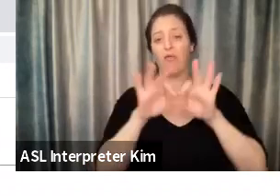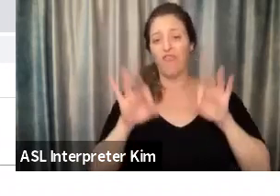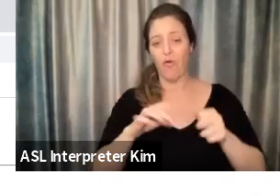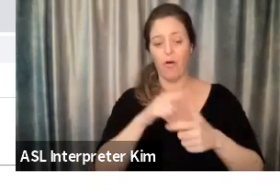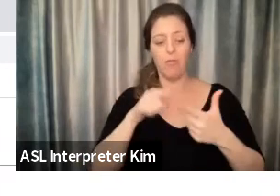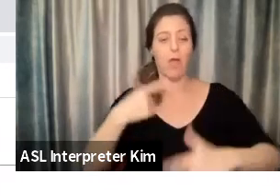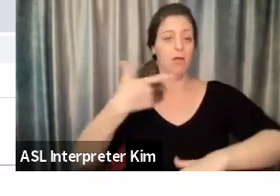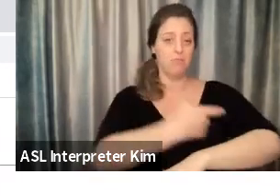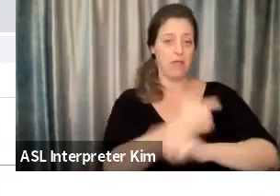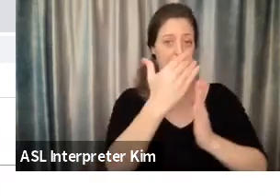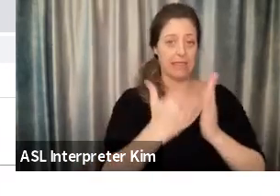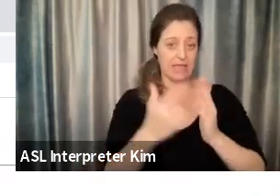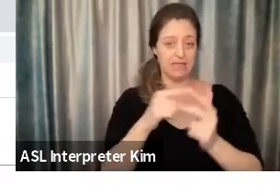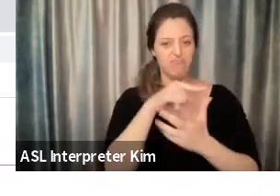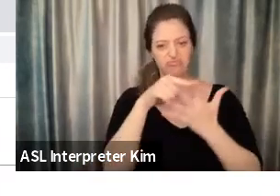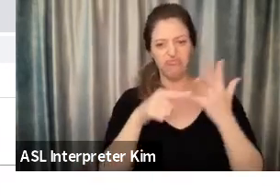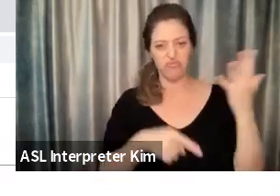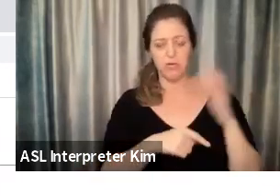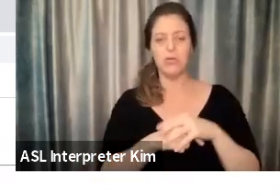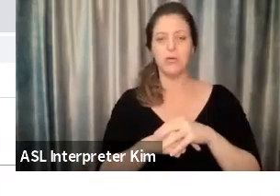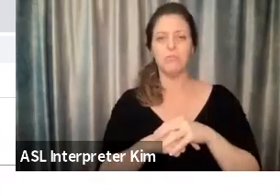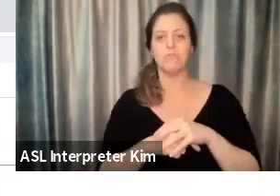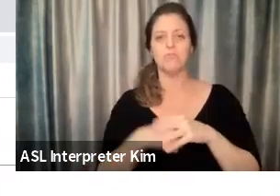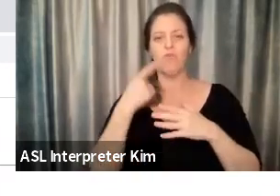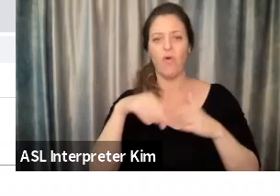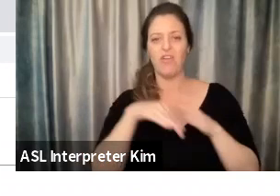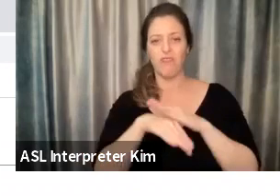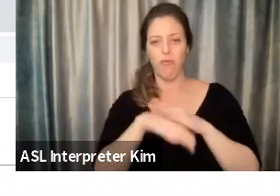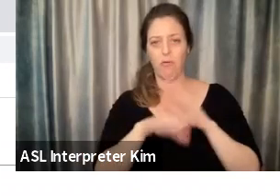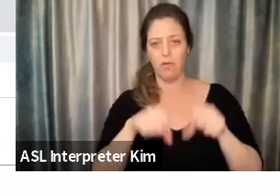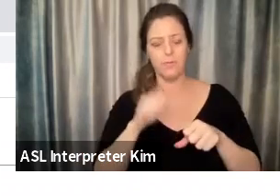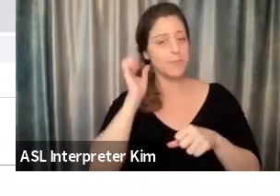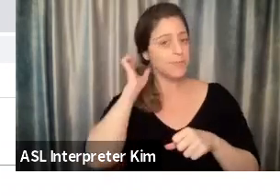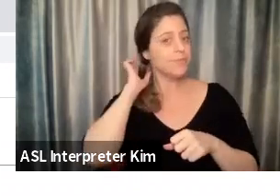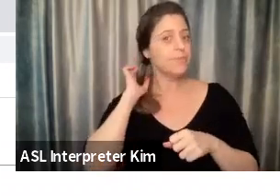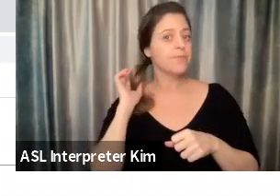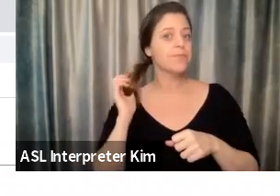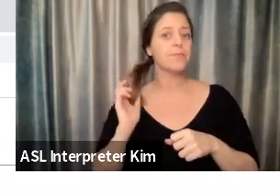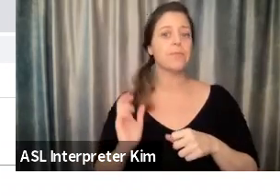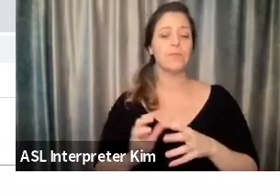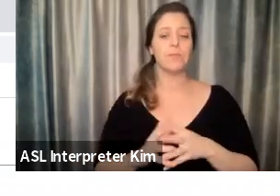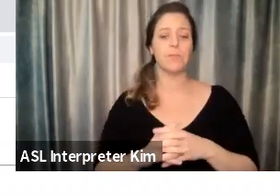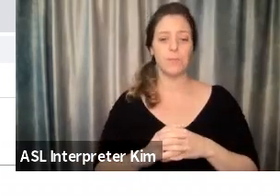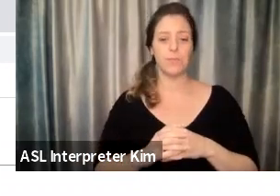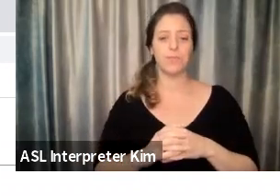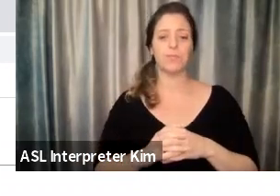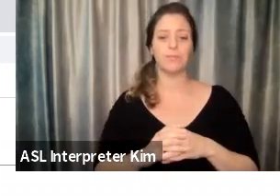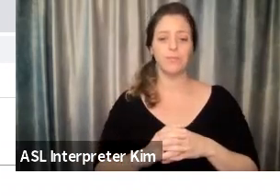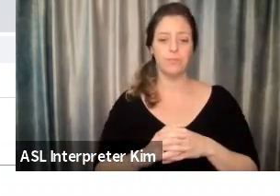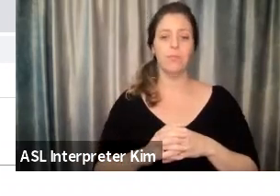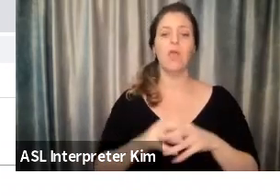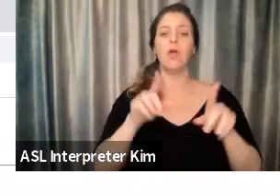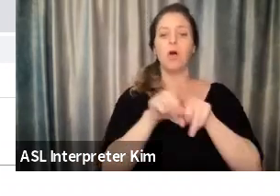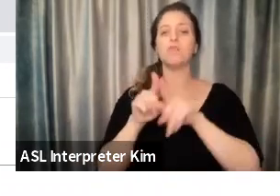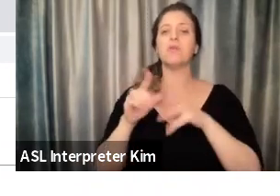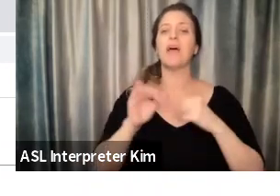into detail as far as what is needed when it comes to enrollment for new students coming into the district. And it gives information about TK